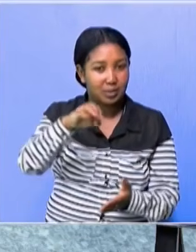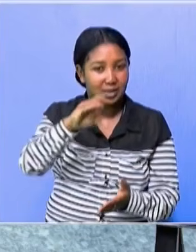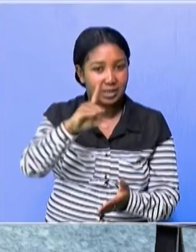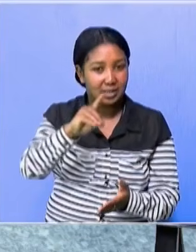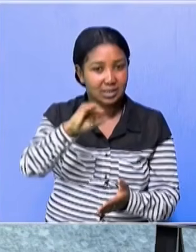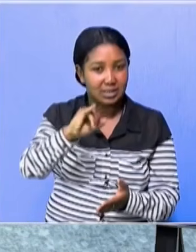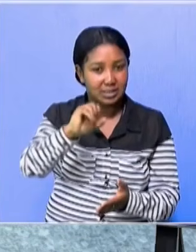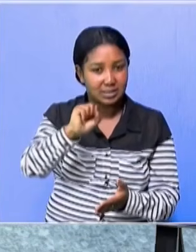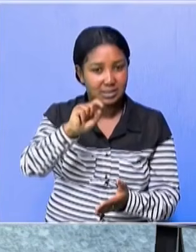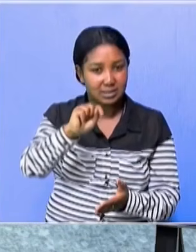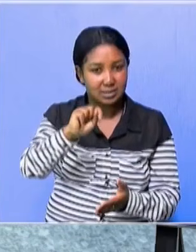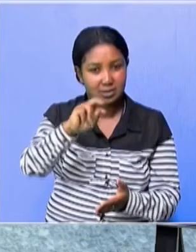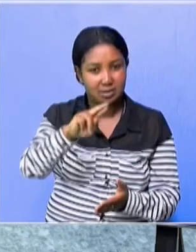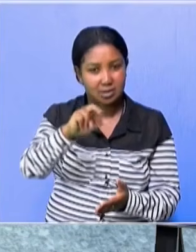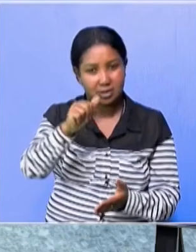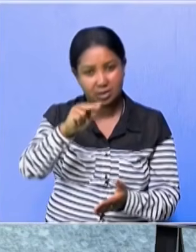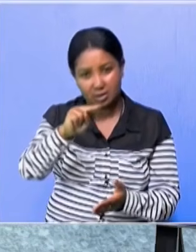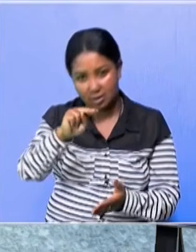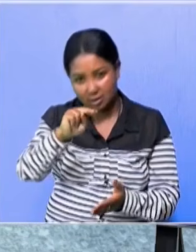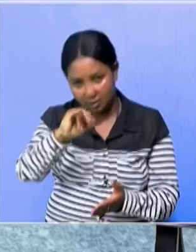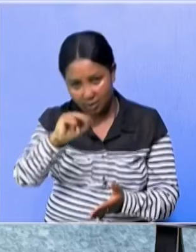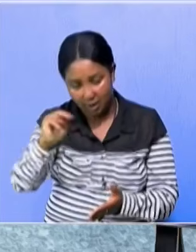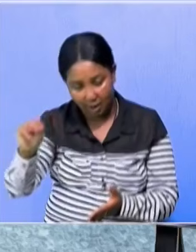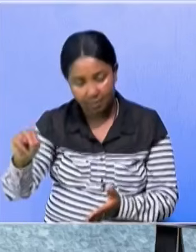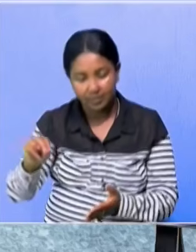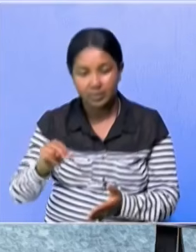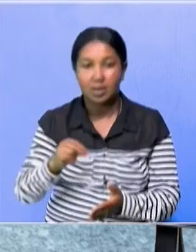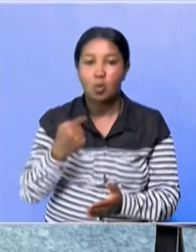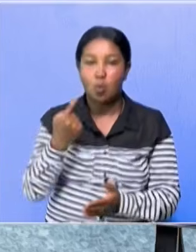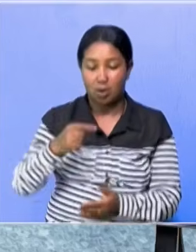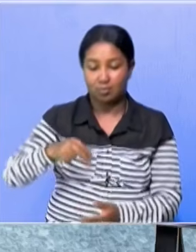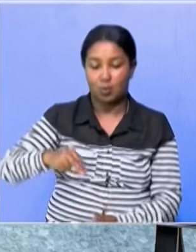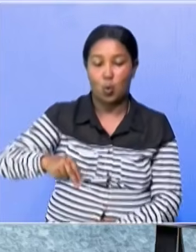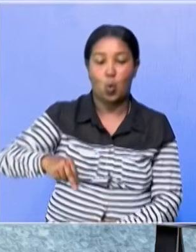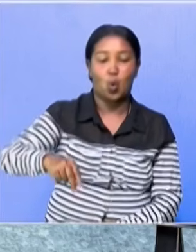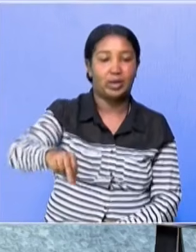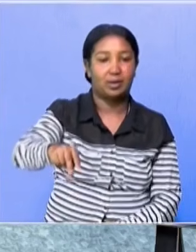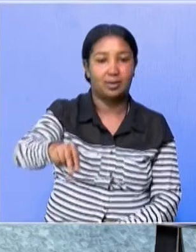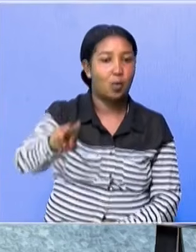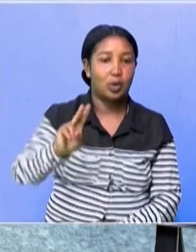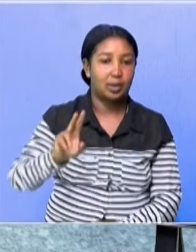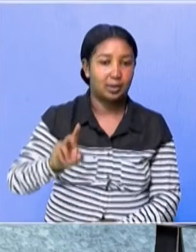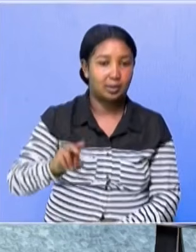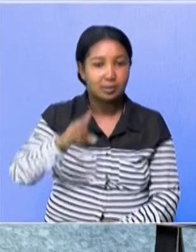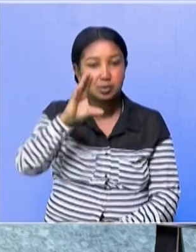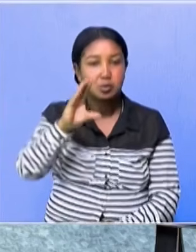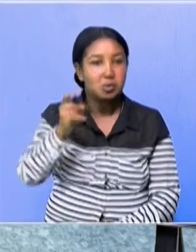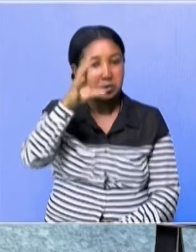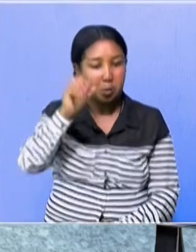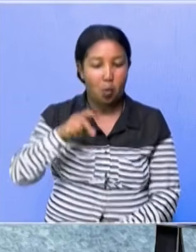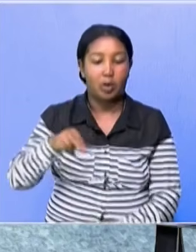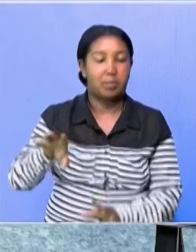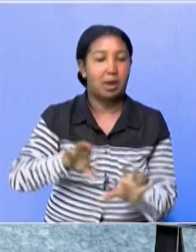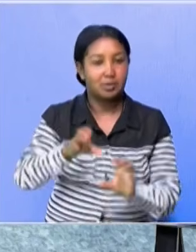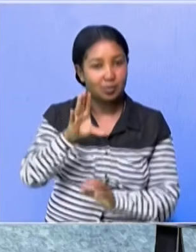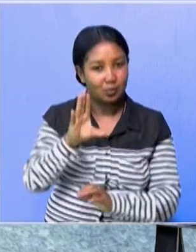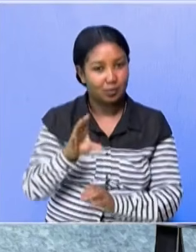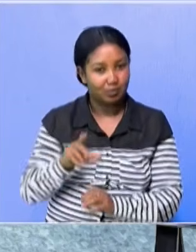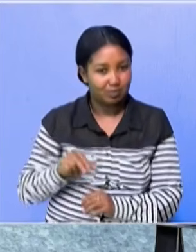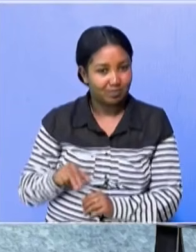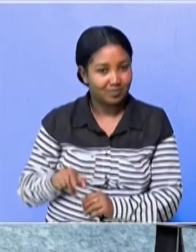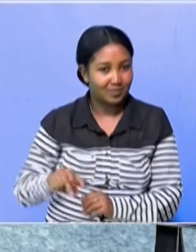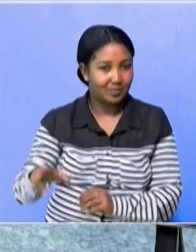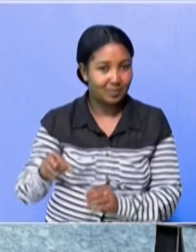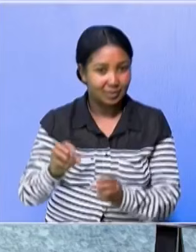is singular in number. Someone who is walking on a street is what? Pedestrian. Walking on a